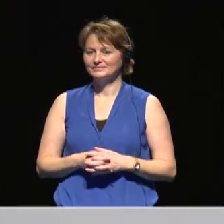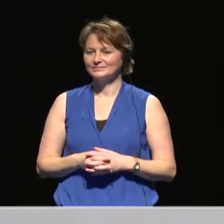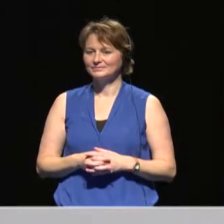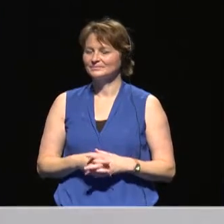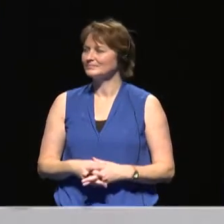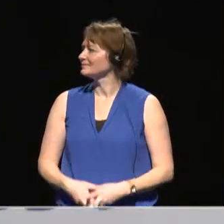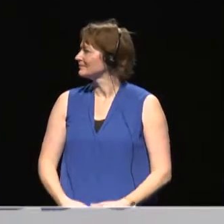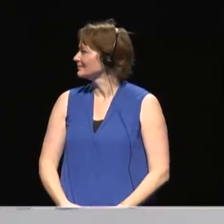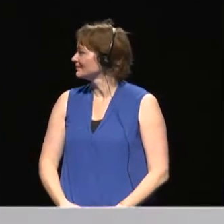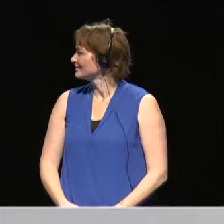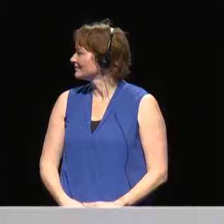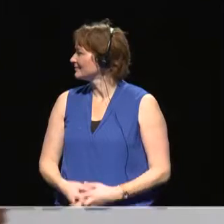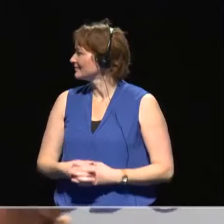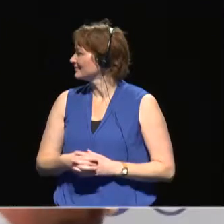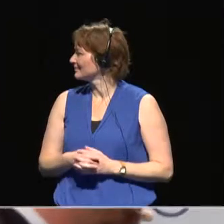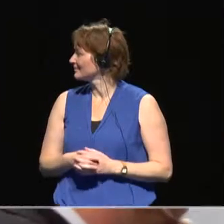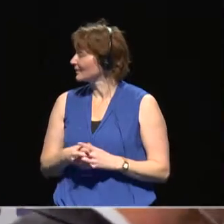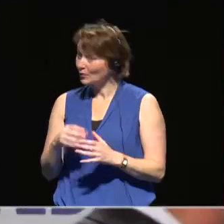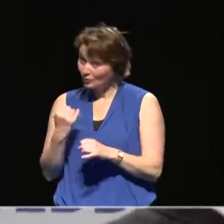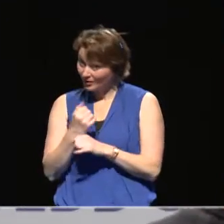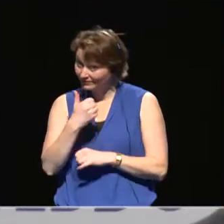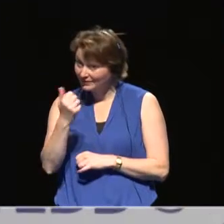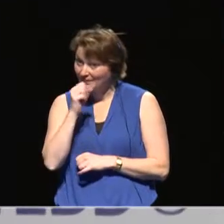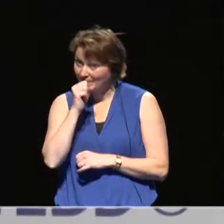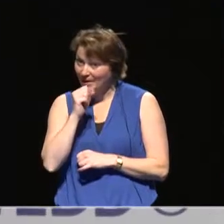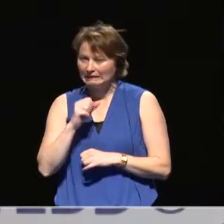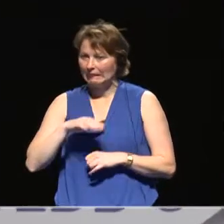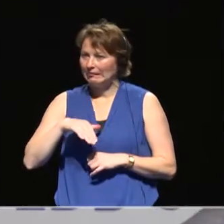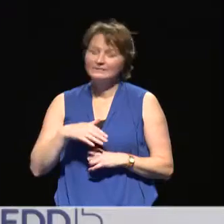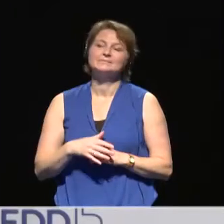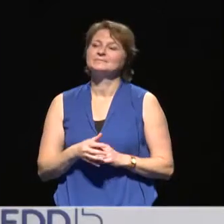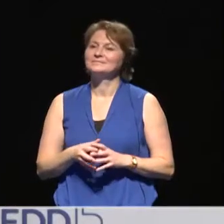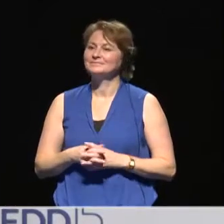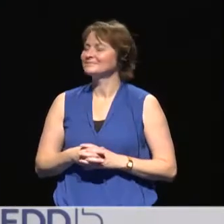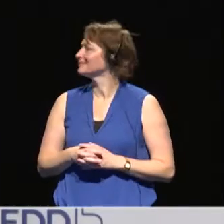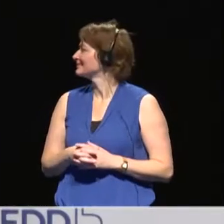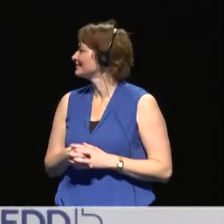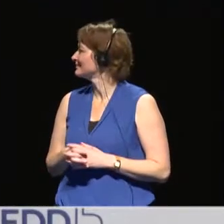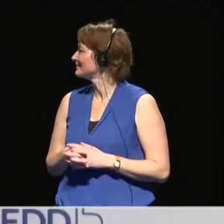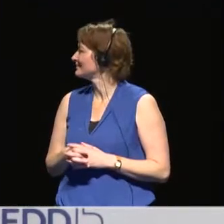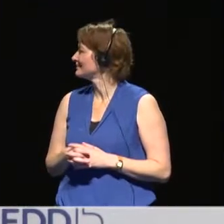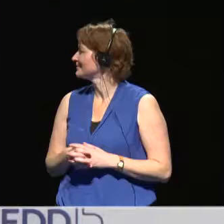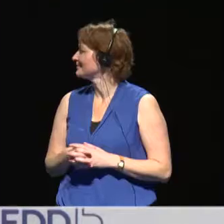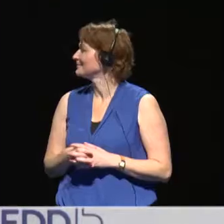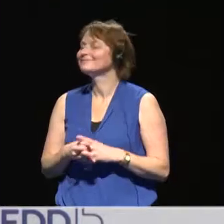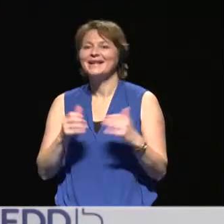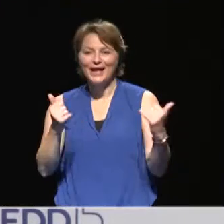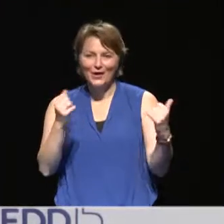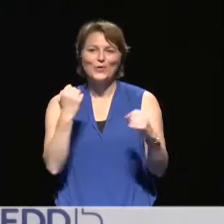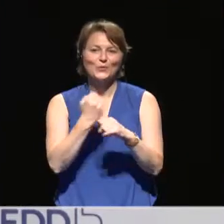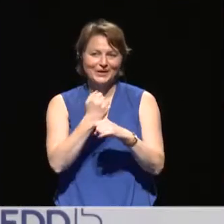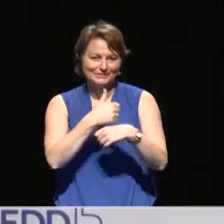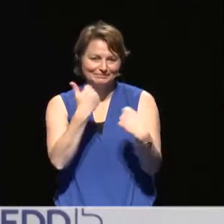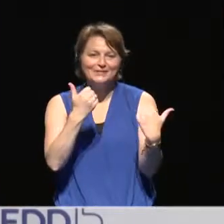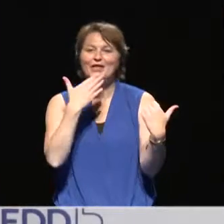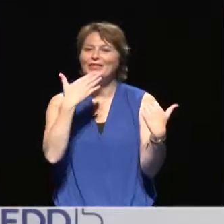Thank you. Is it working? No, not yet. Then we will have our assistants. Yeah. Yes. Please.